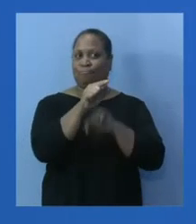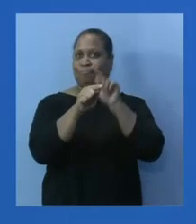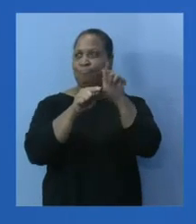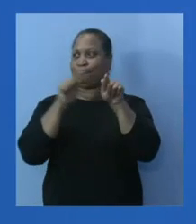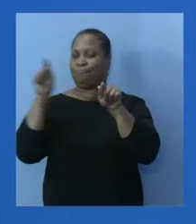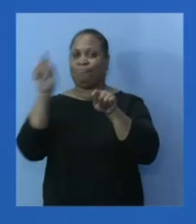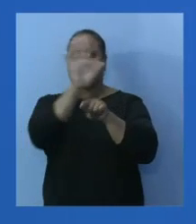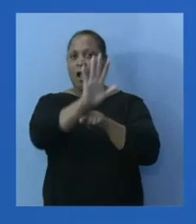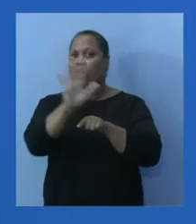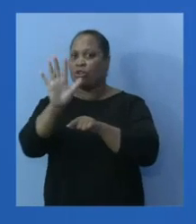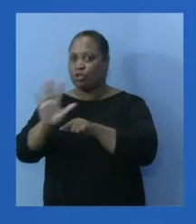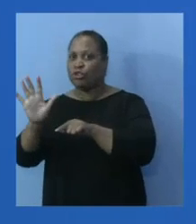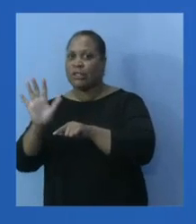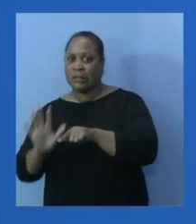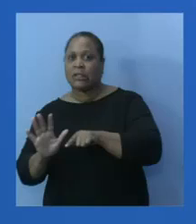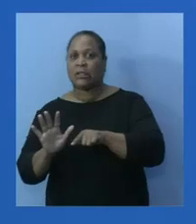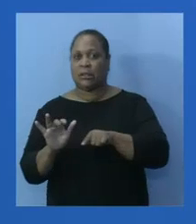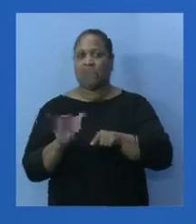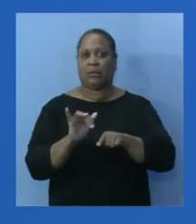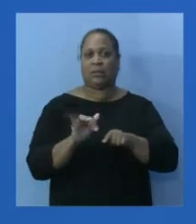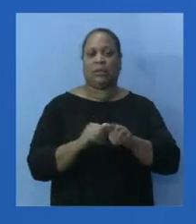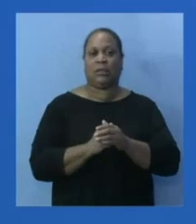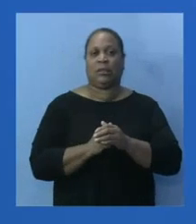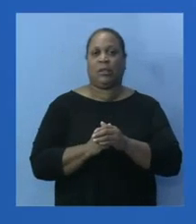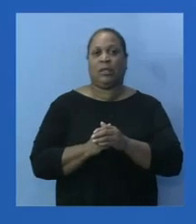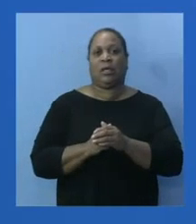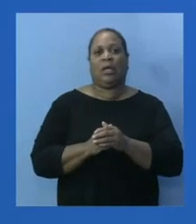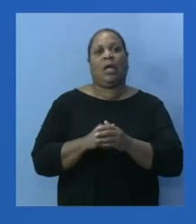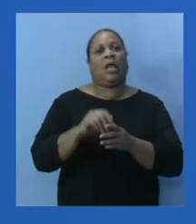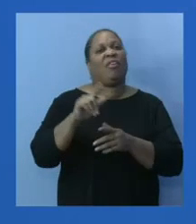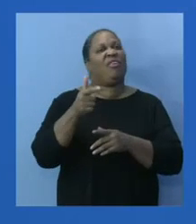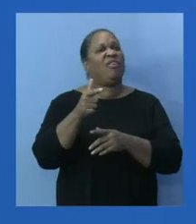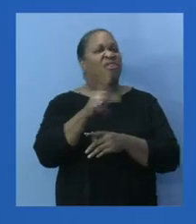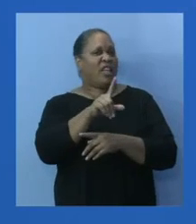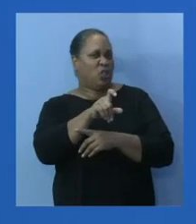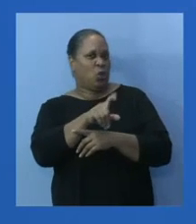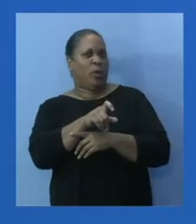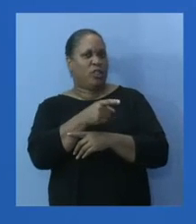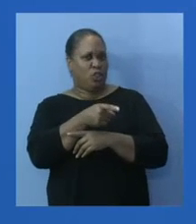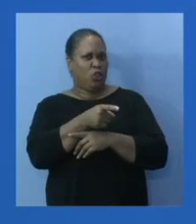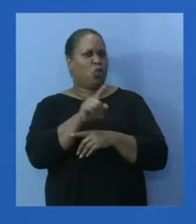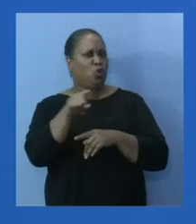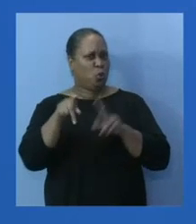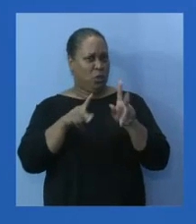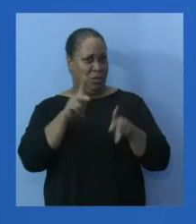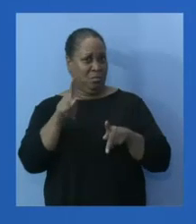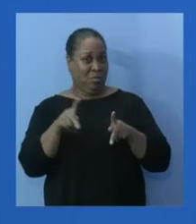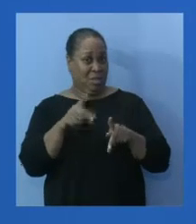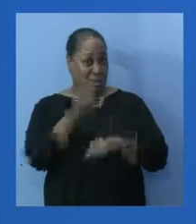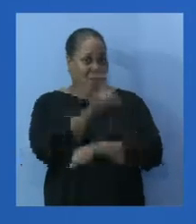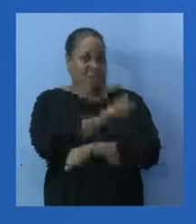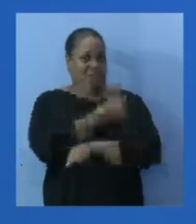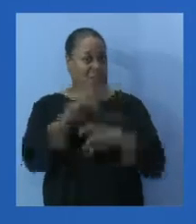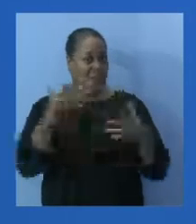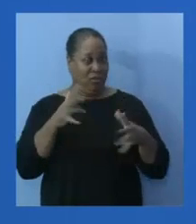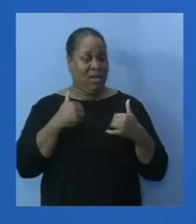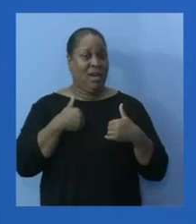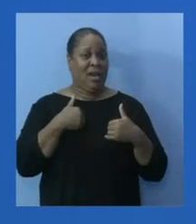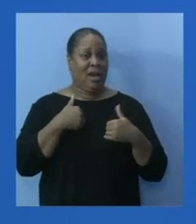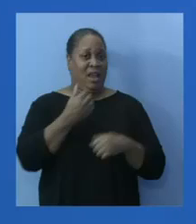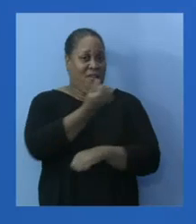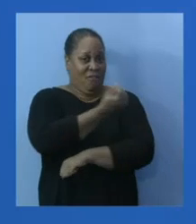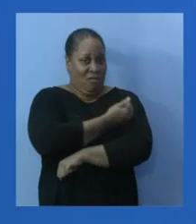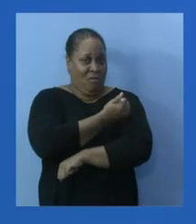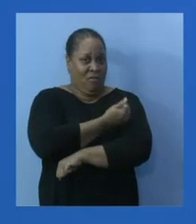being discussed. Thank you. And my next question for you, Minister of Health, is about those persons who have been vaccinated and have the COVID-19